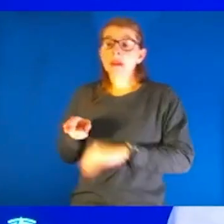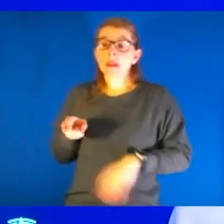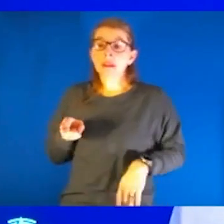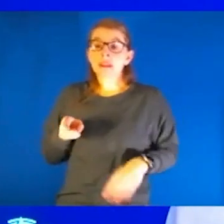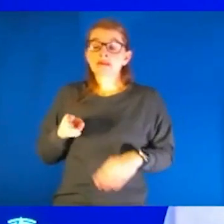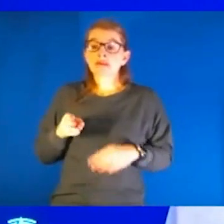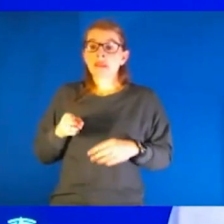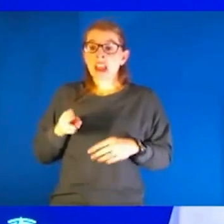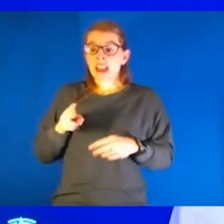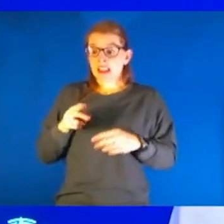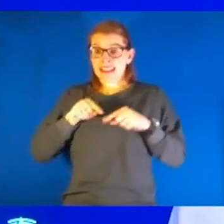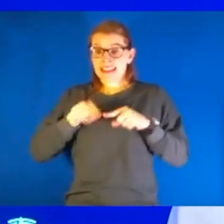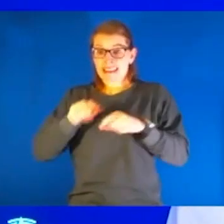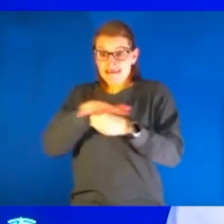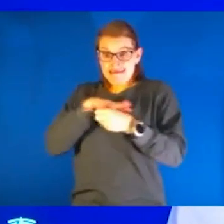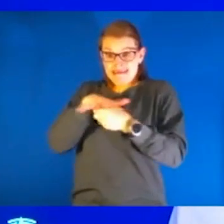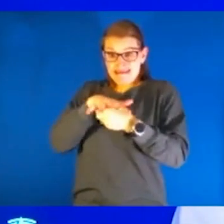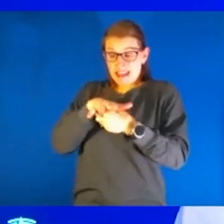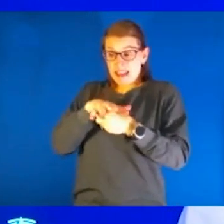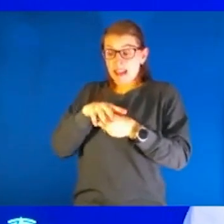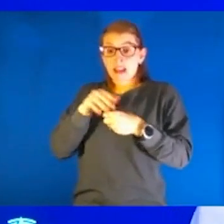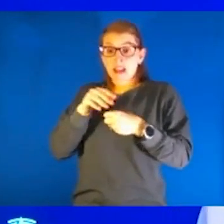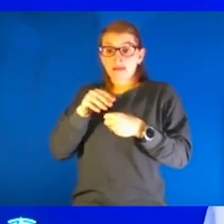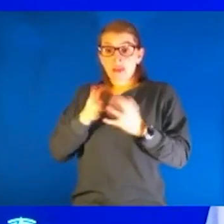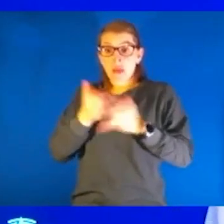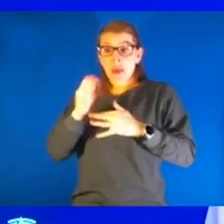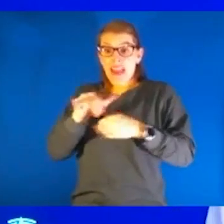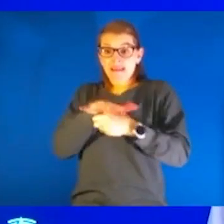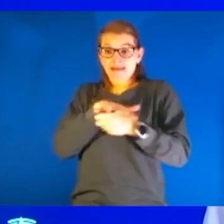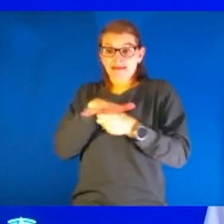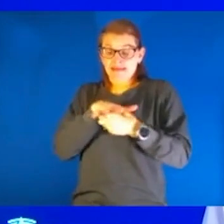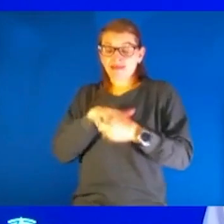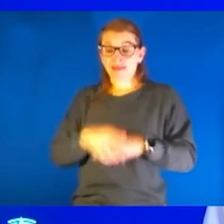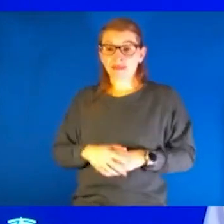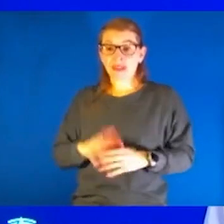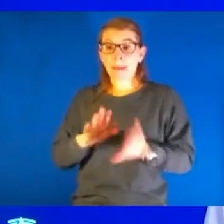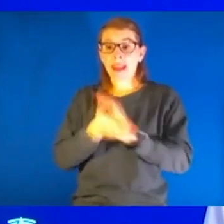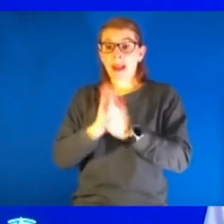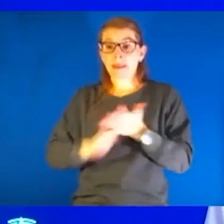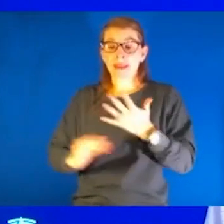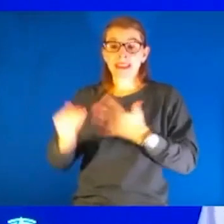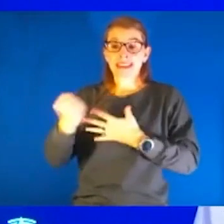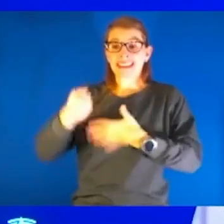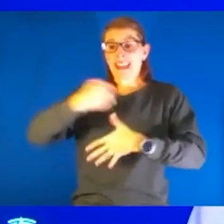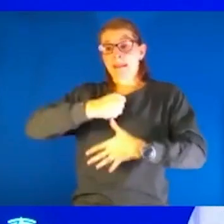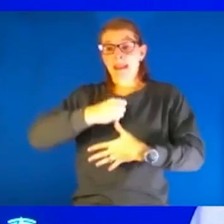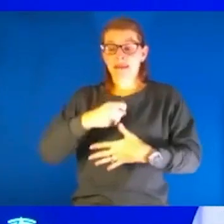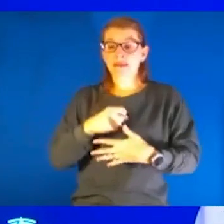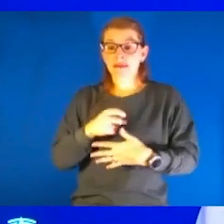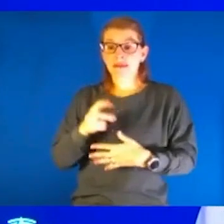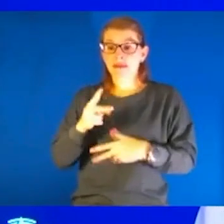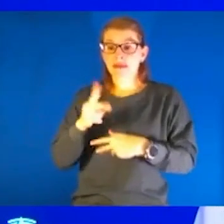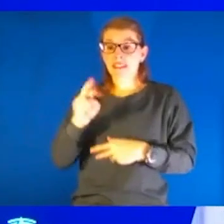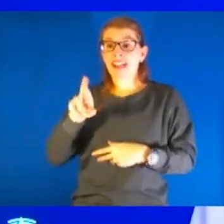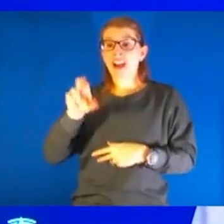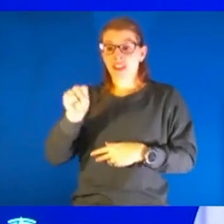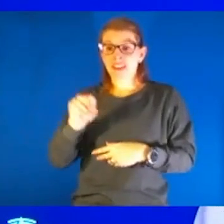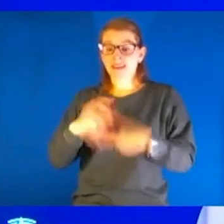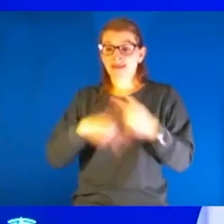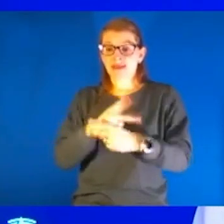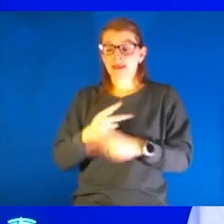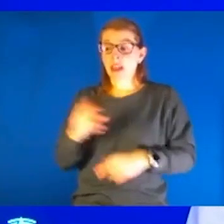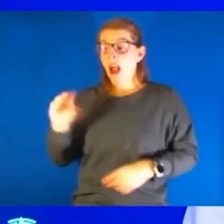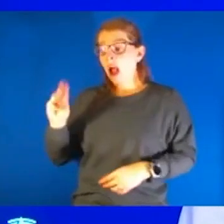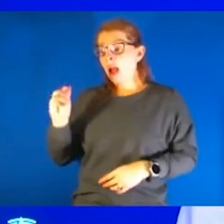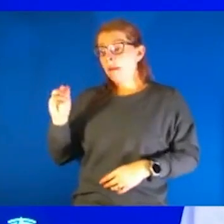more dominant. So those are just a few of the terms. Basically, conserve means it really doesn't change much. And when we're talking about Omicron or